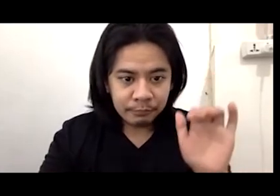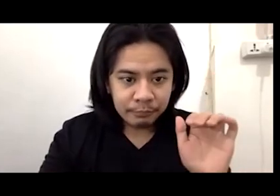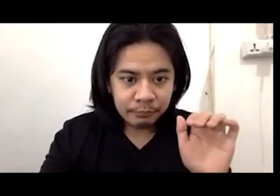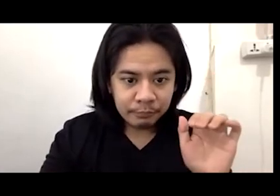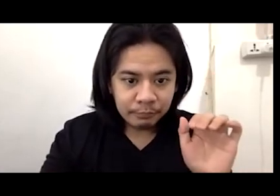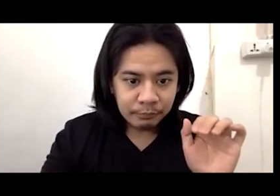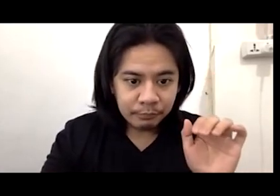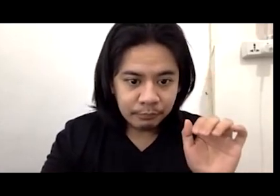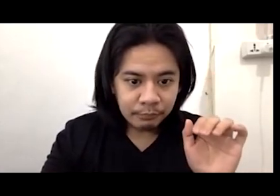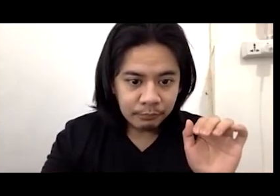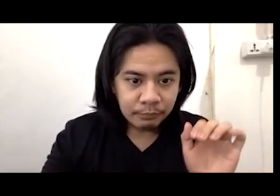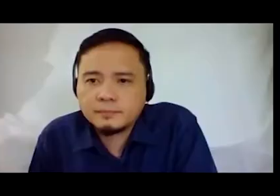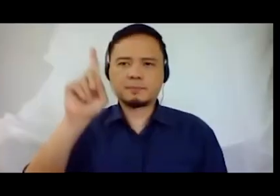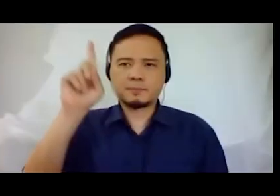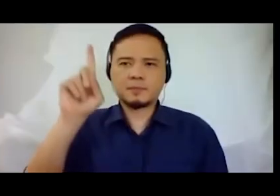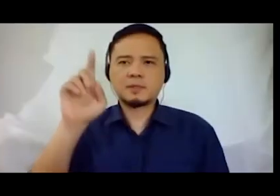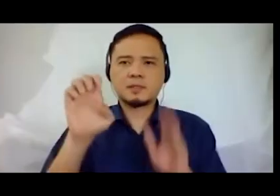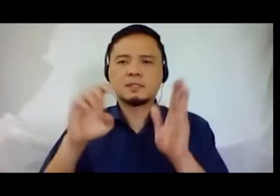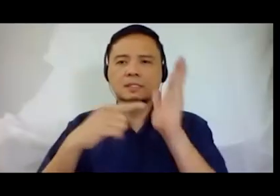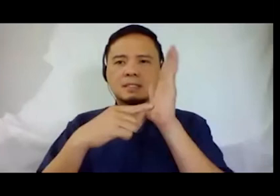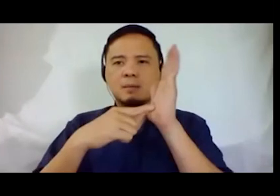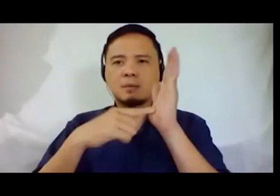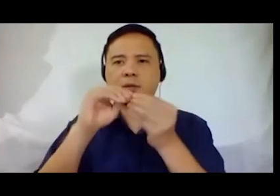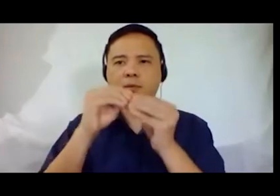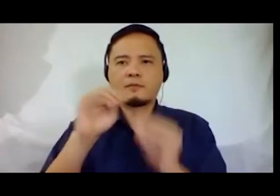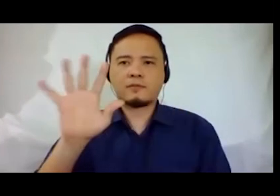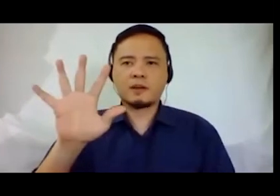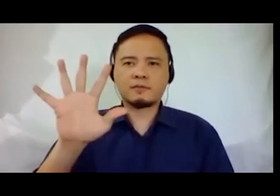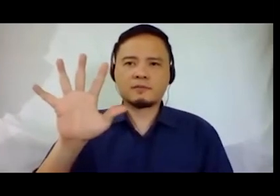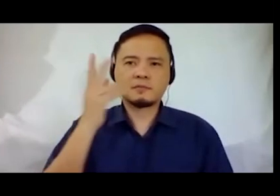up to, I think, example 5.